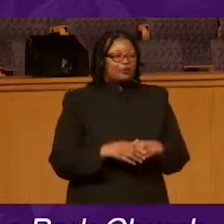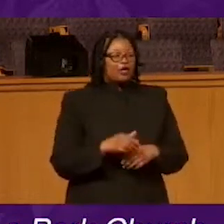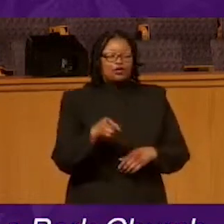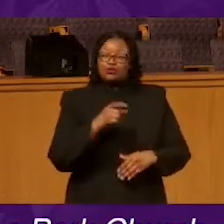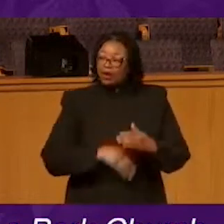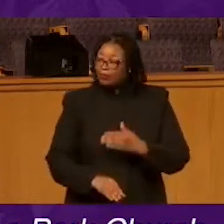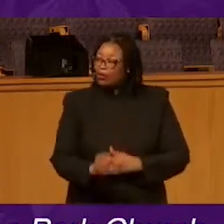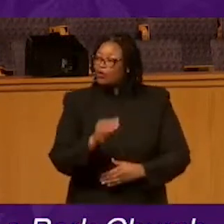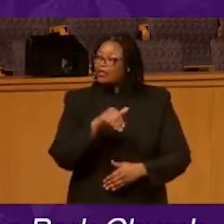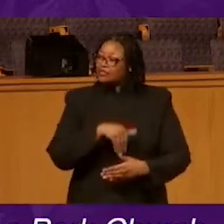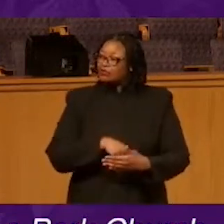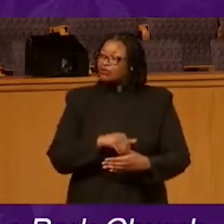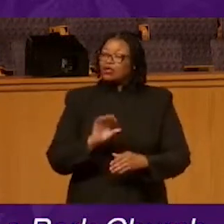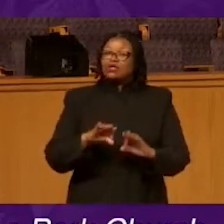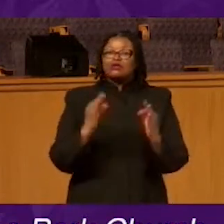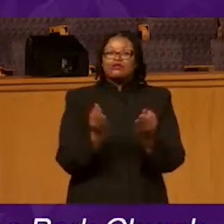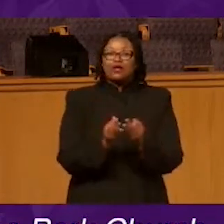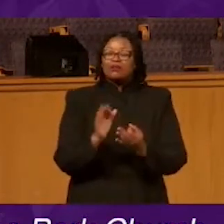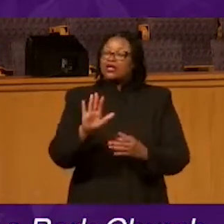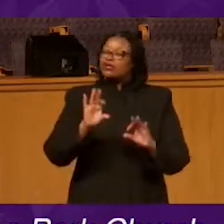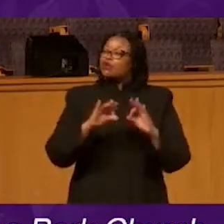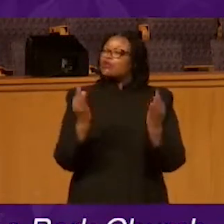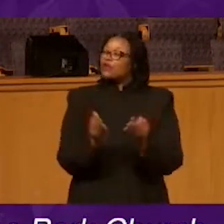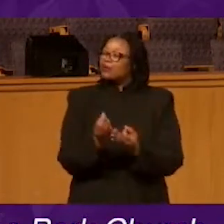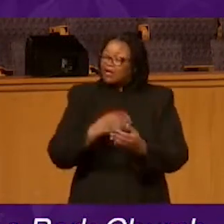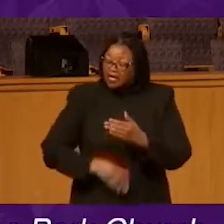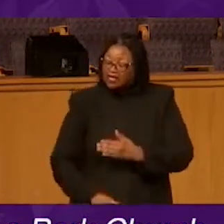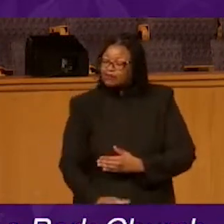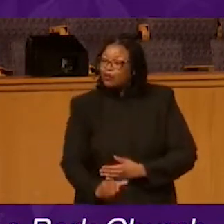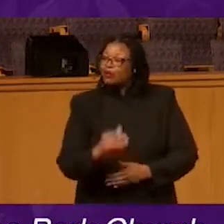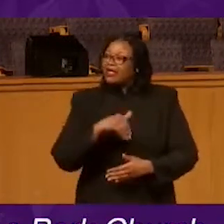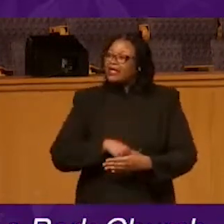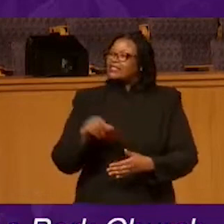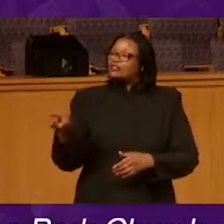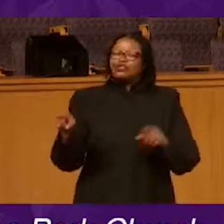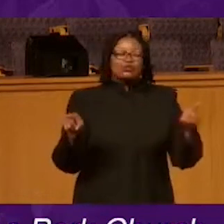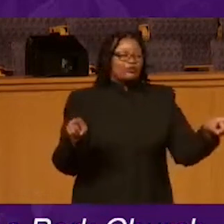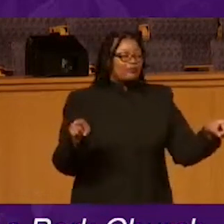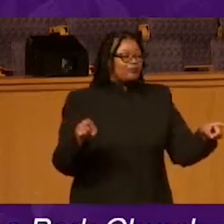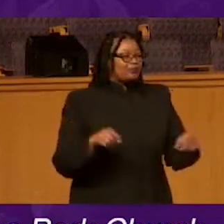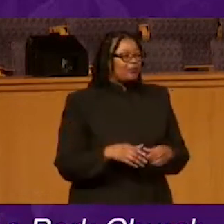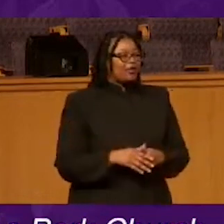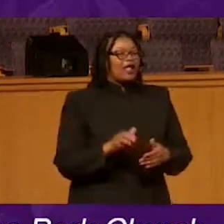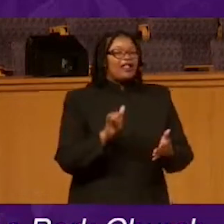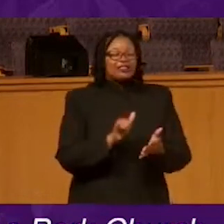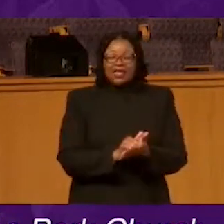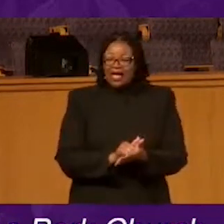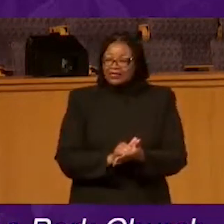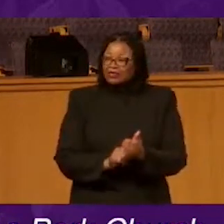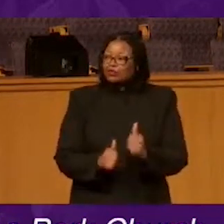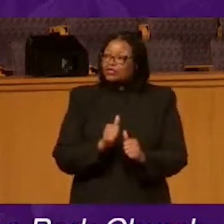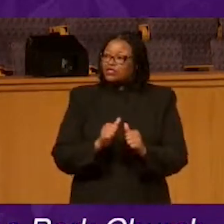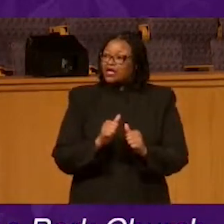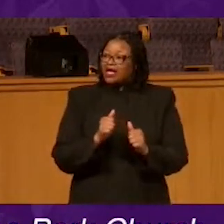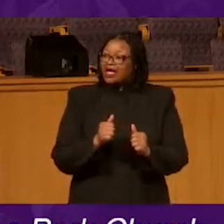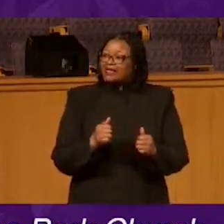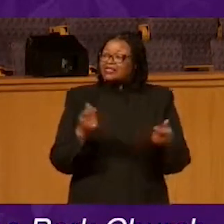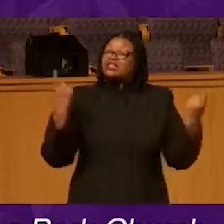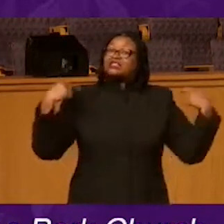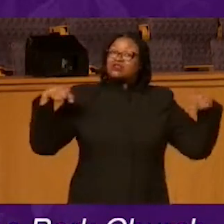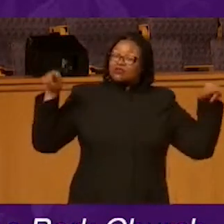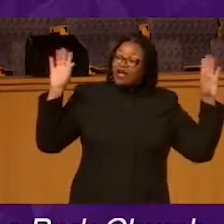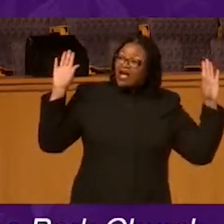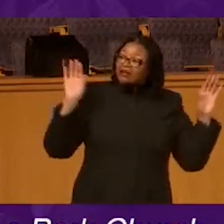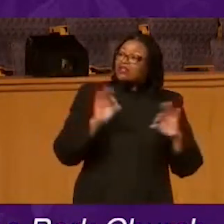into your family, and your family is born into you. That which has survived the very beginning of